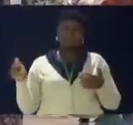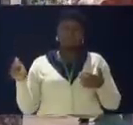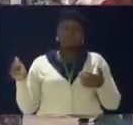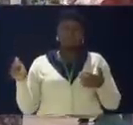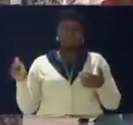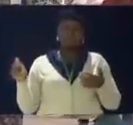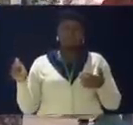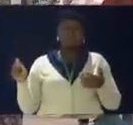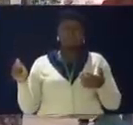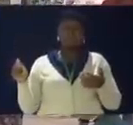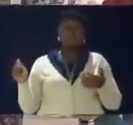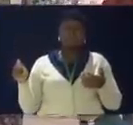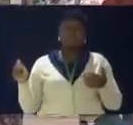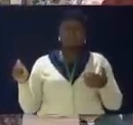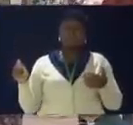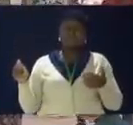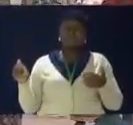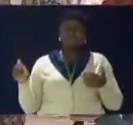Well,